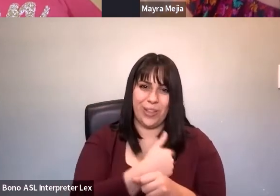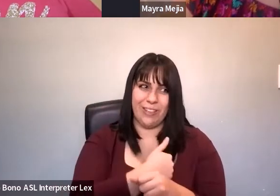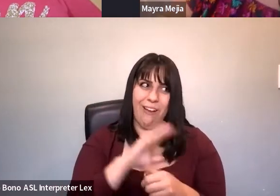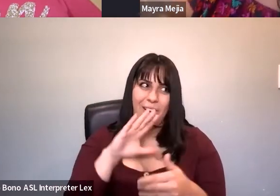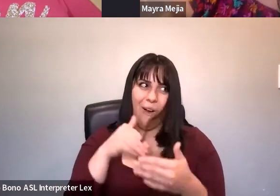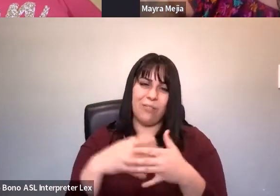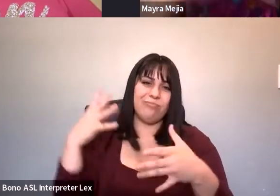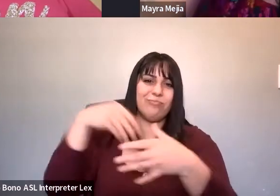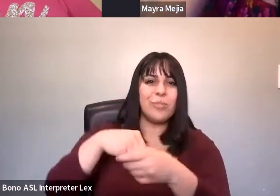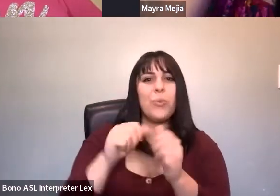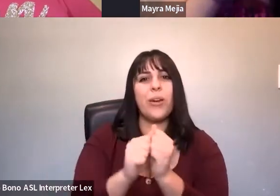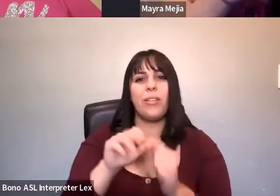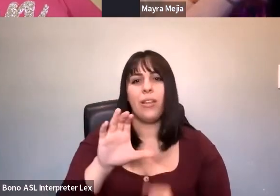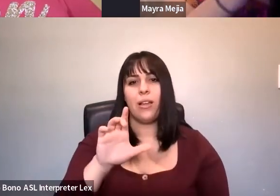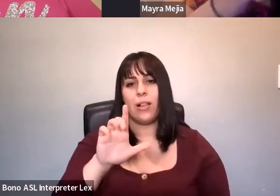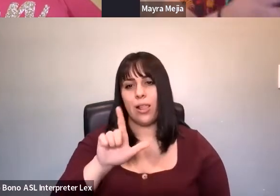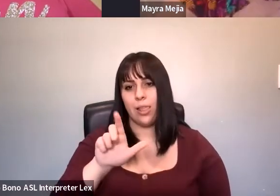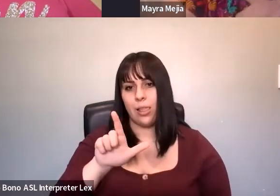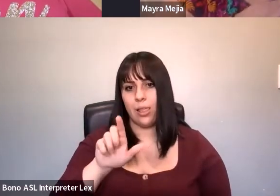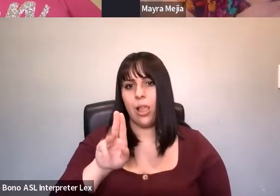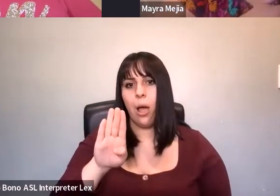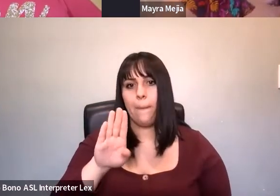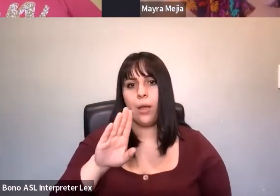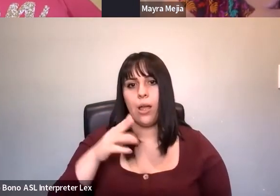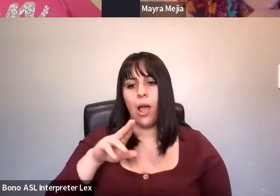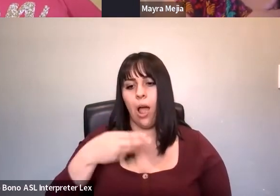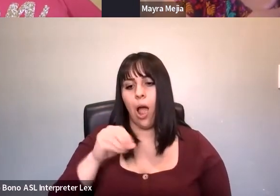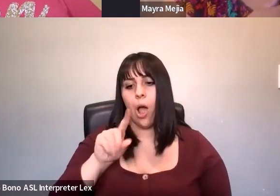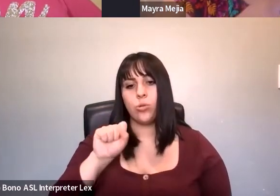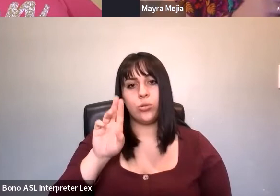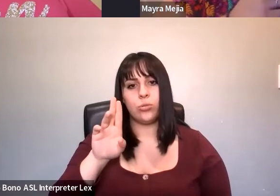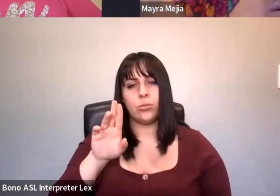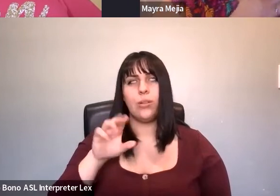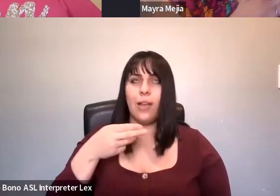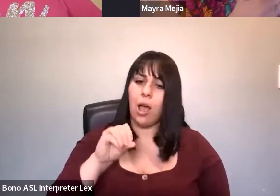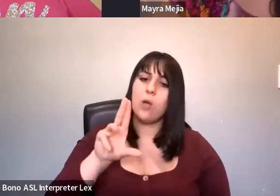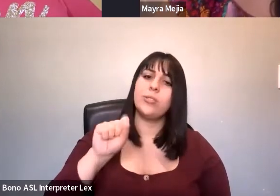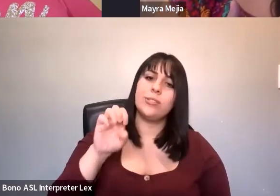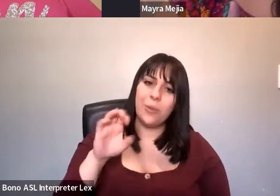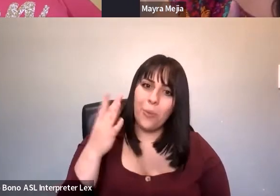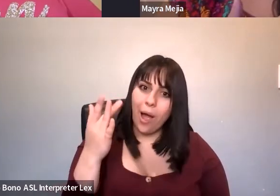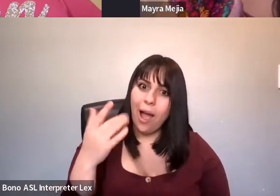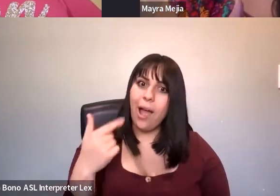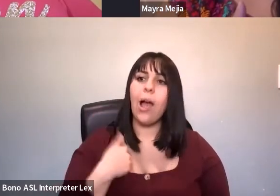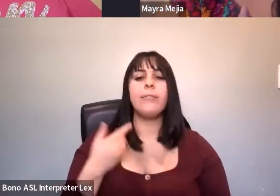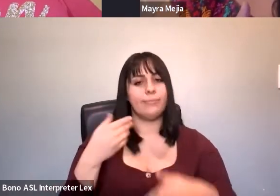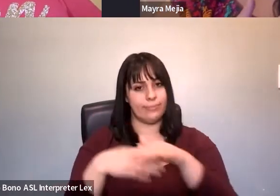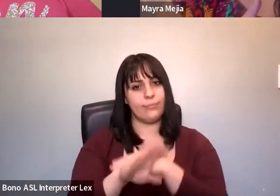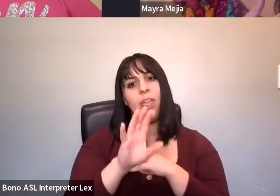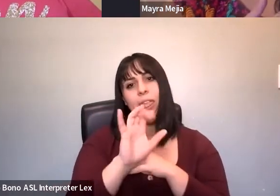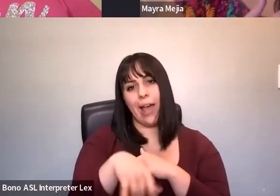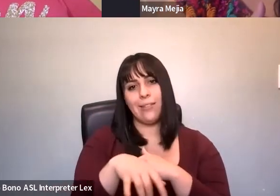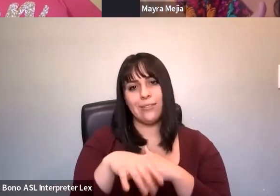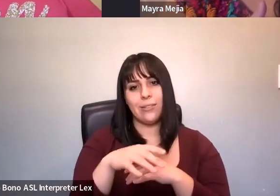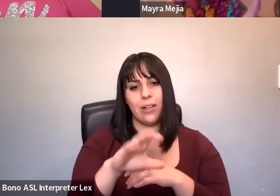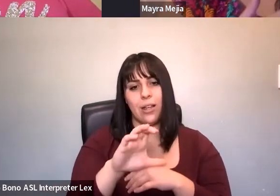So I created that group on Clubhouse because I found myself like having these amazing conversations with a lot